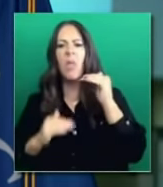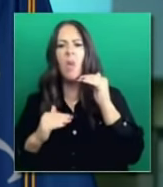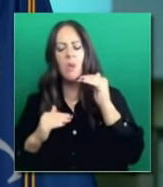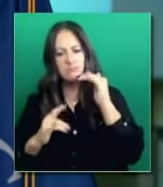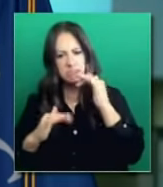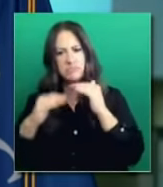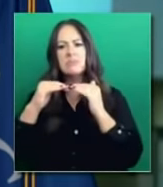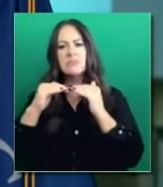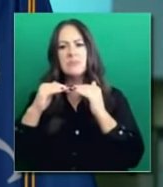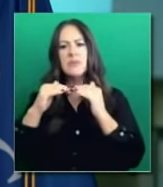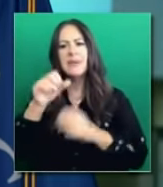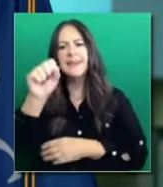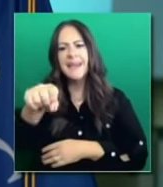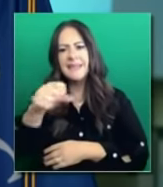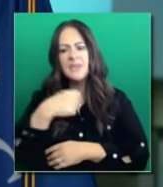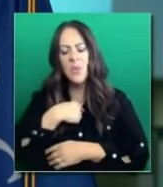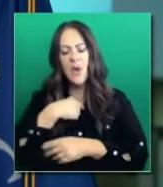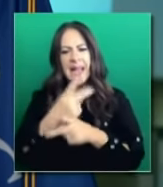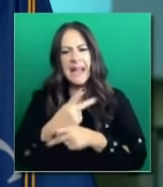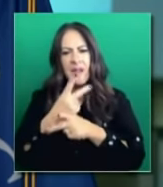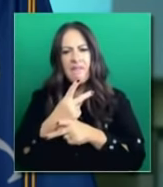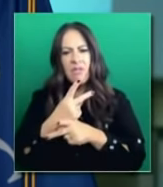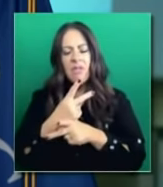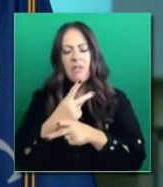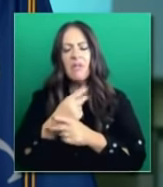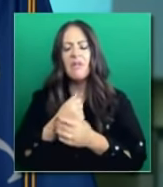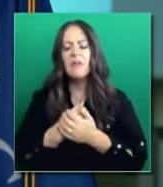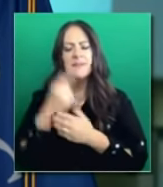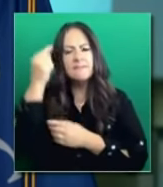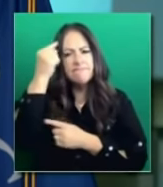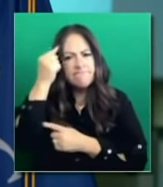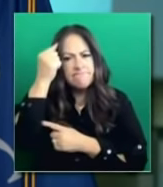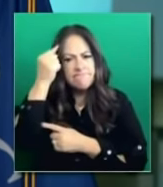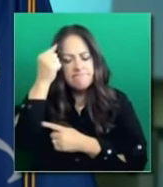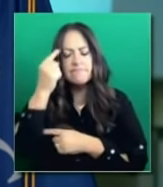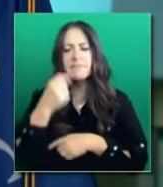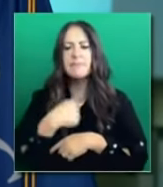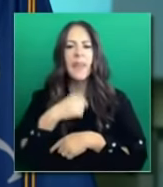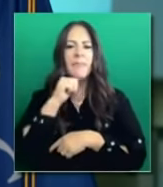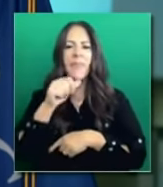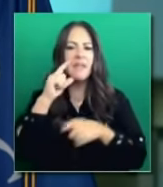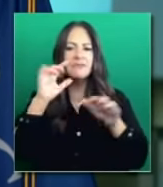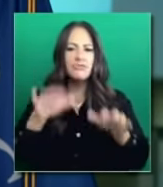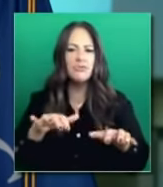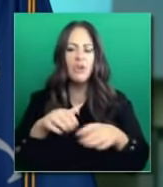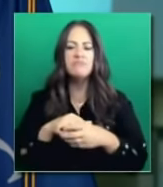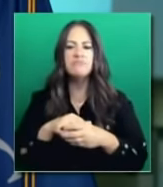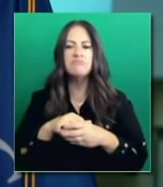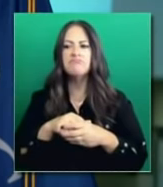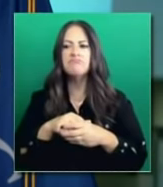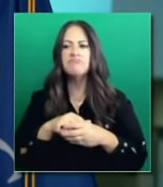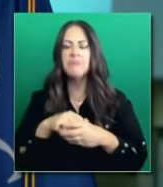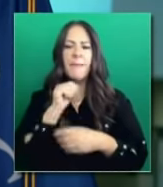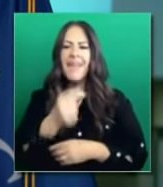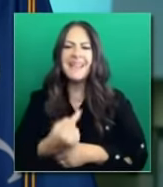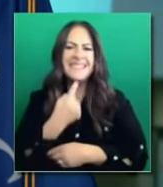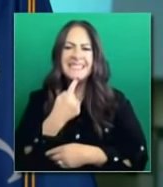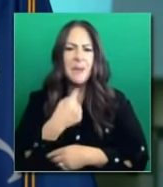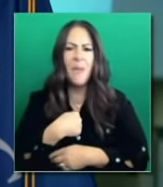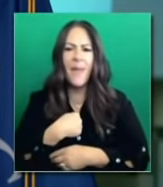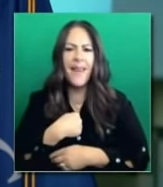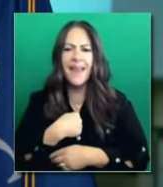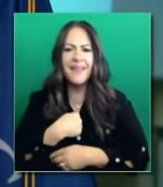we're mindful. No, I'm not shocked. I'm not, quote unquote, disappointed. It would